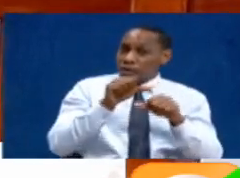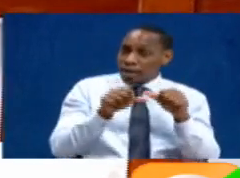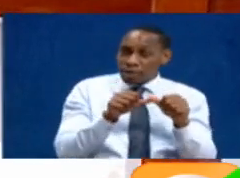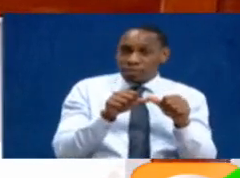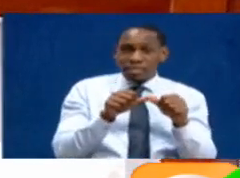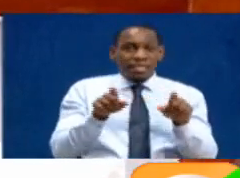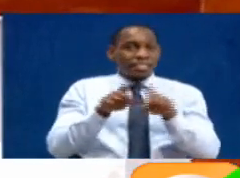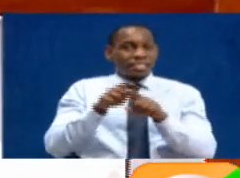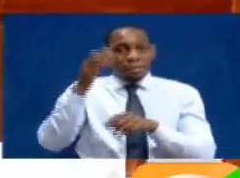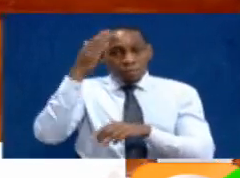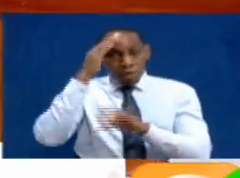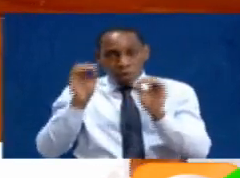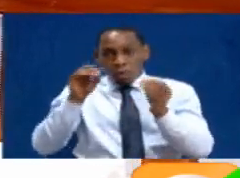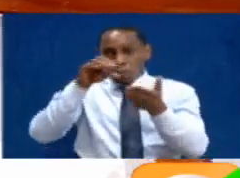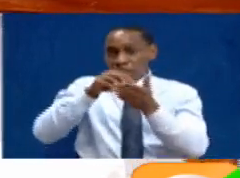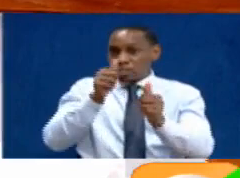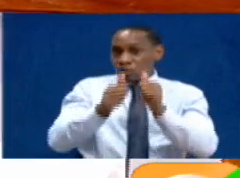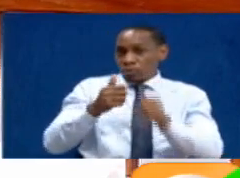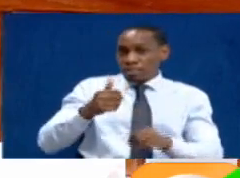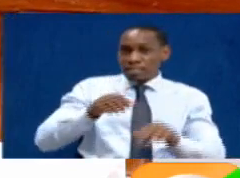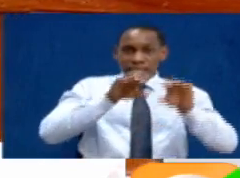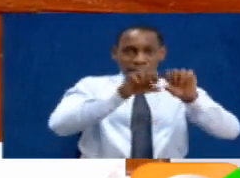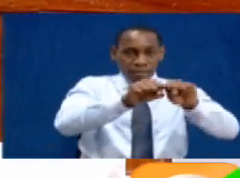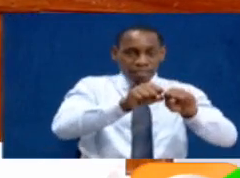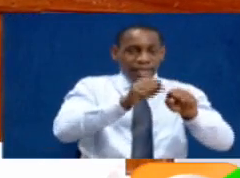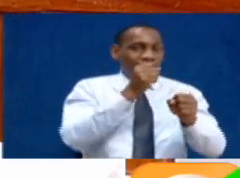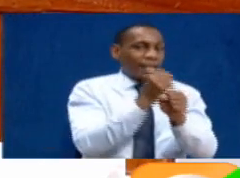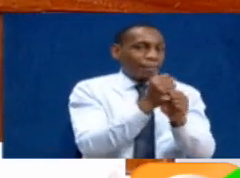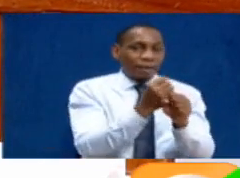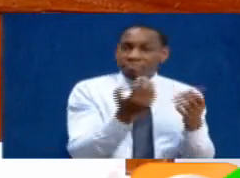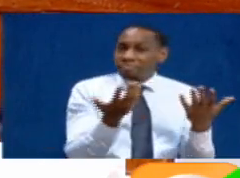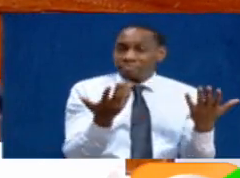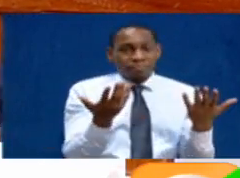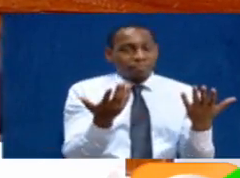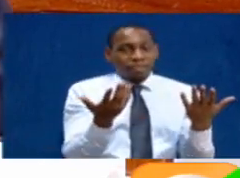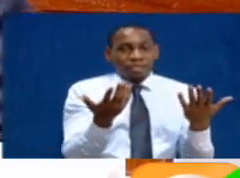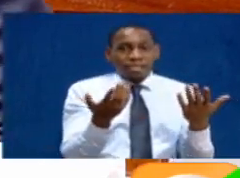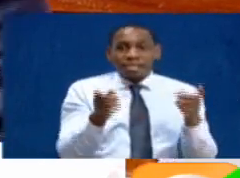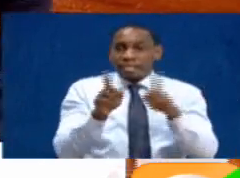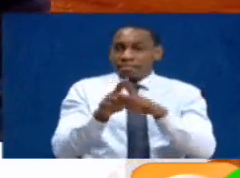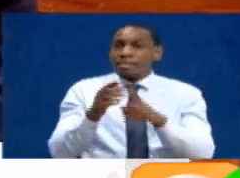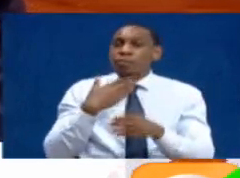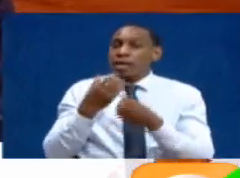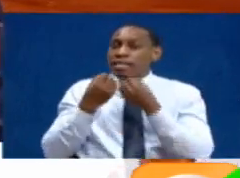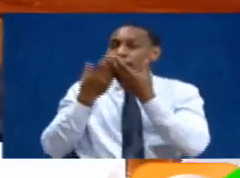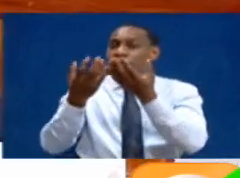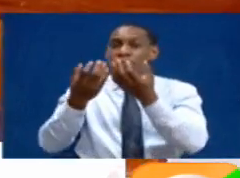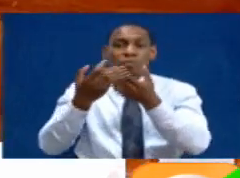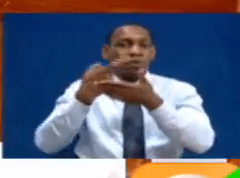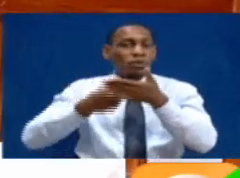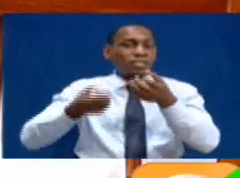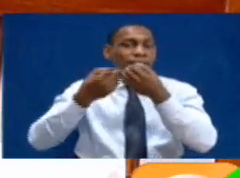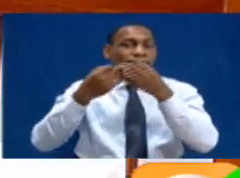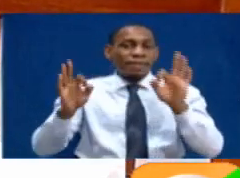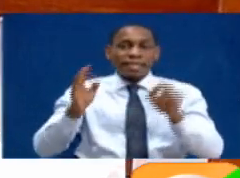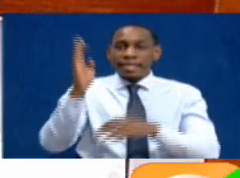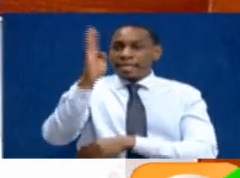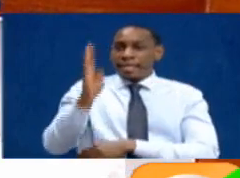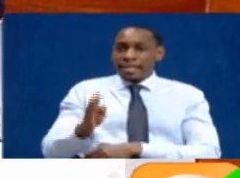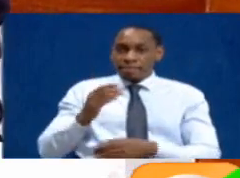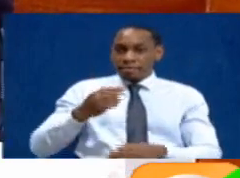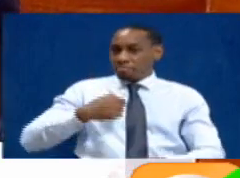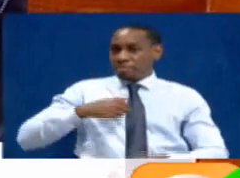He doesn't know the position I occupy in labor movement. For his information, free of charge, I have never